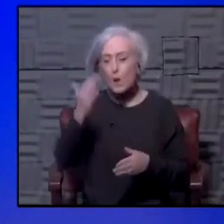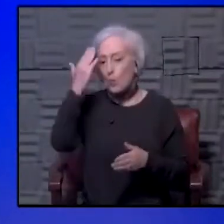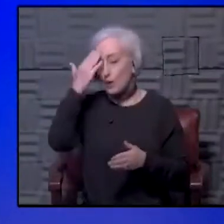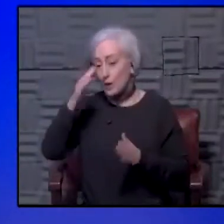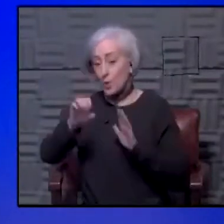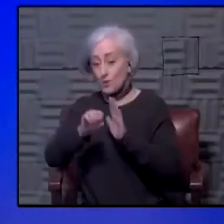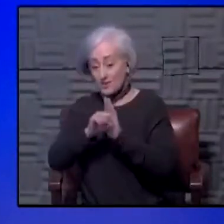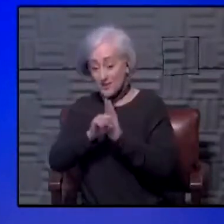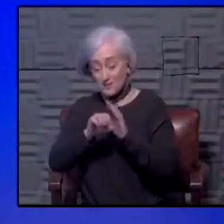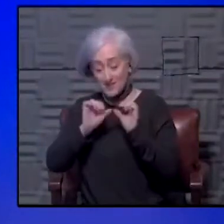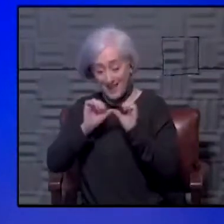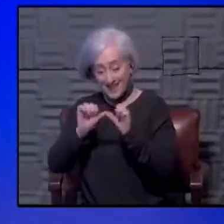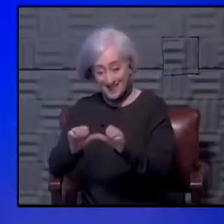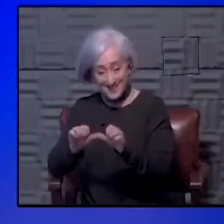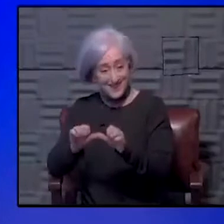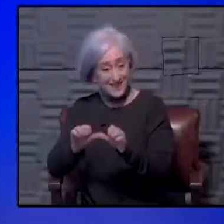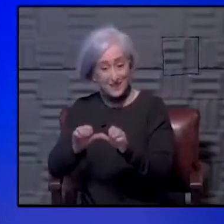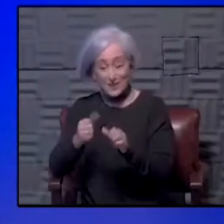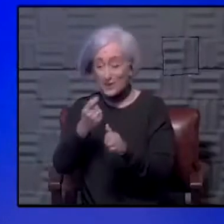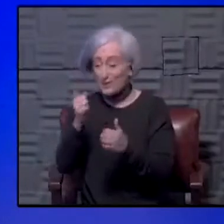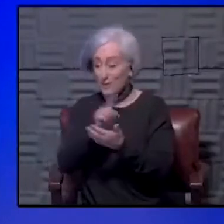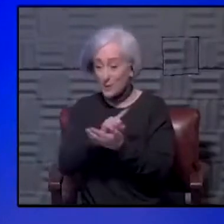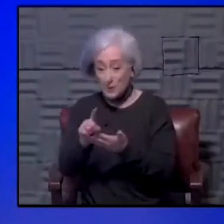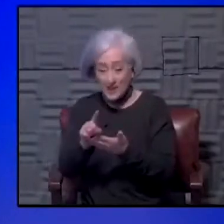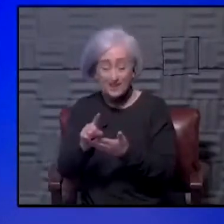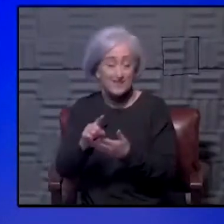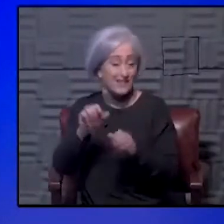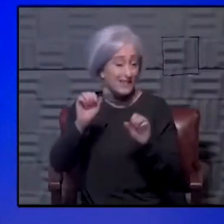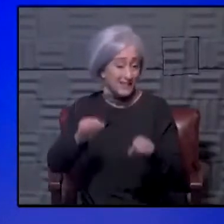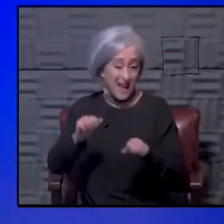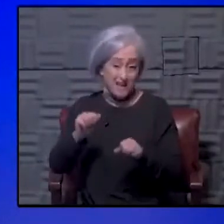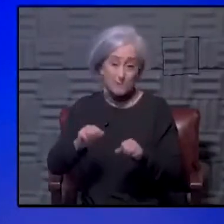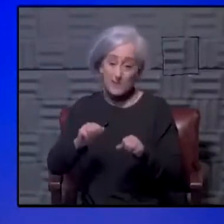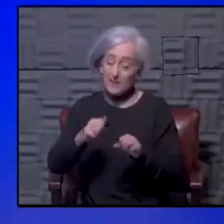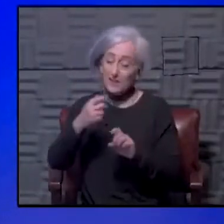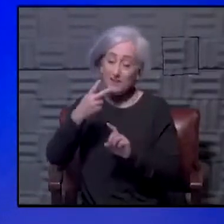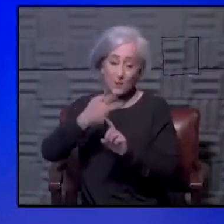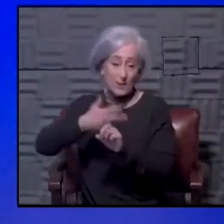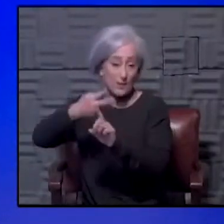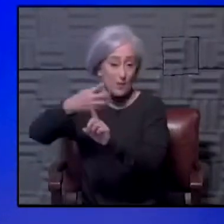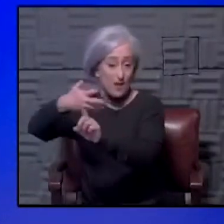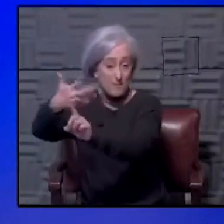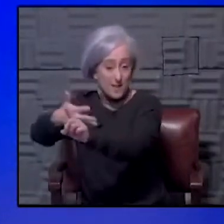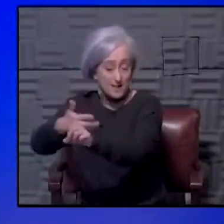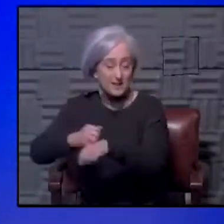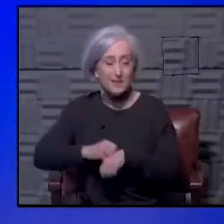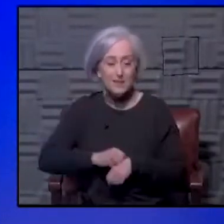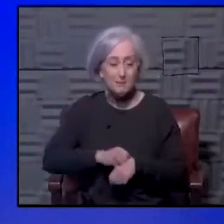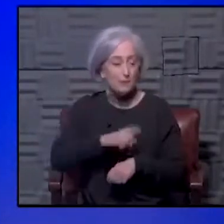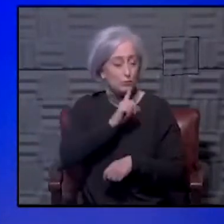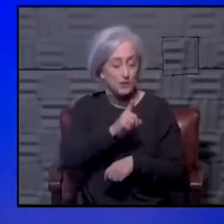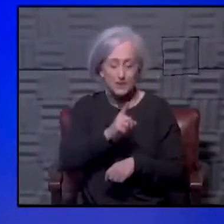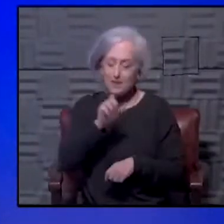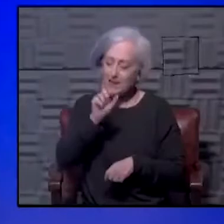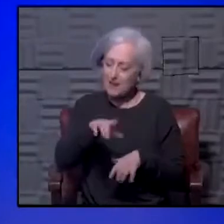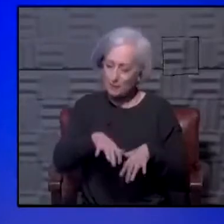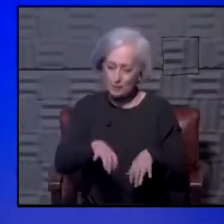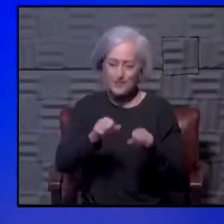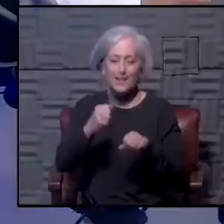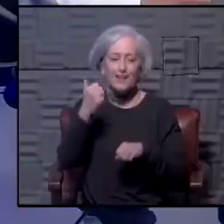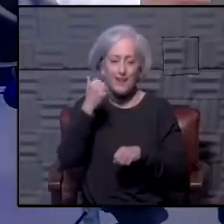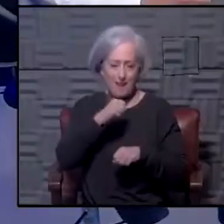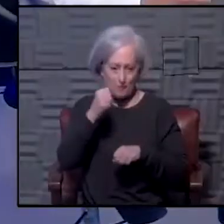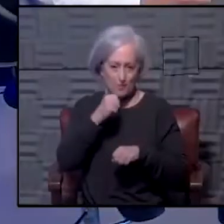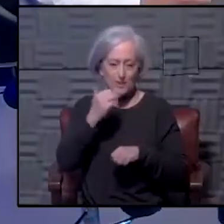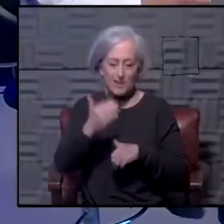weeks to 3 or 4 or 5 months. But it is just, a one day at a time thing, one step at a time. Yeah,